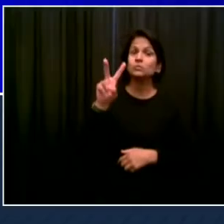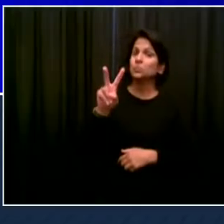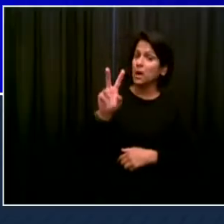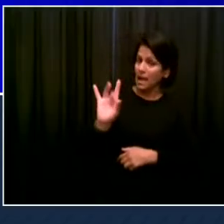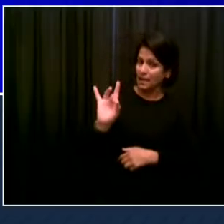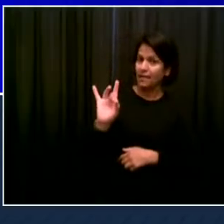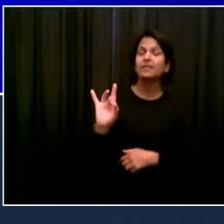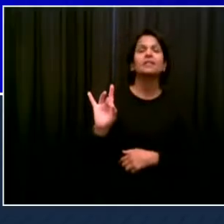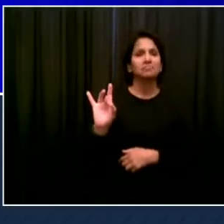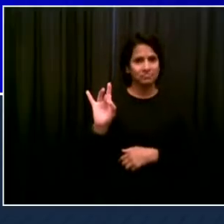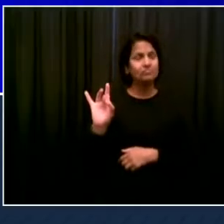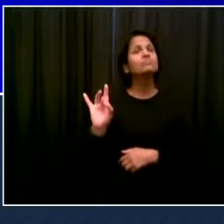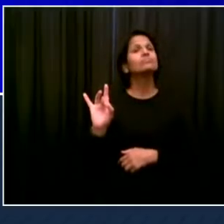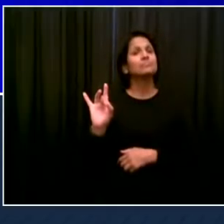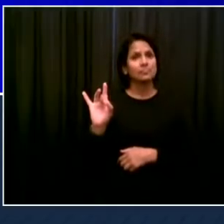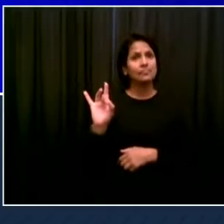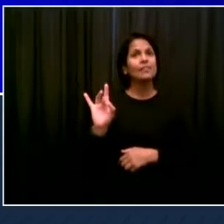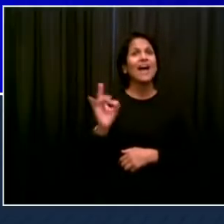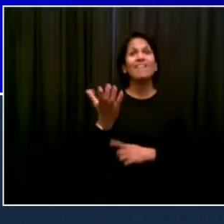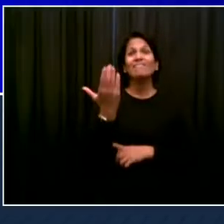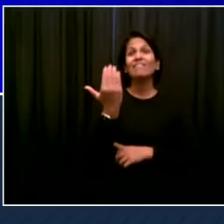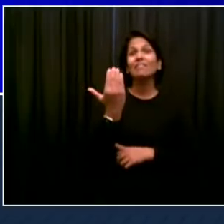positivity, 15.22%.